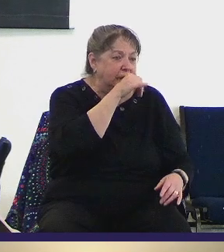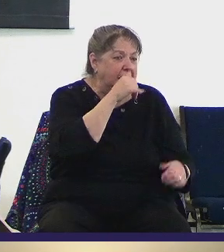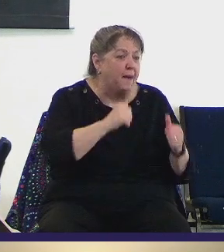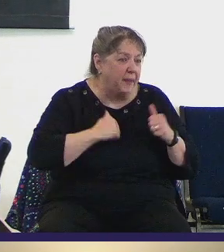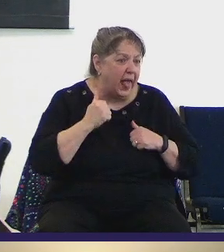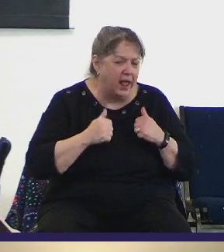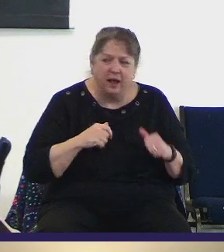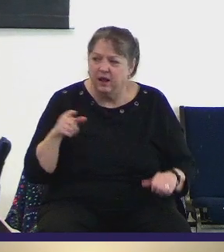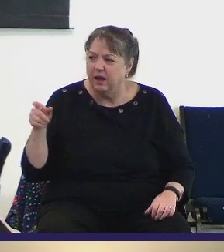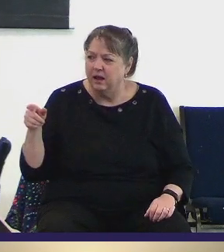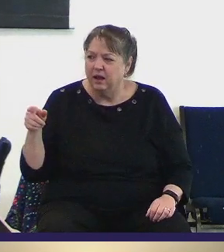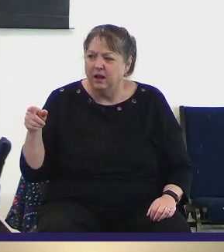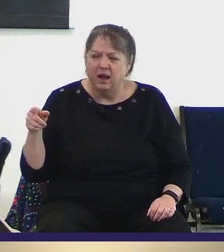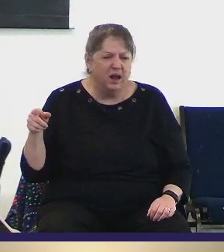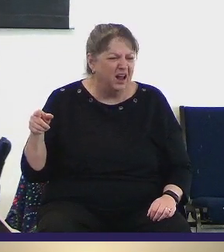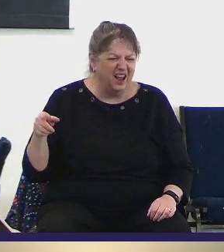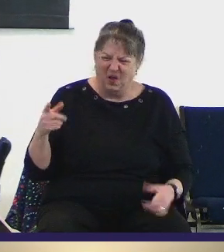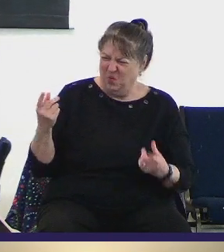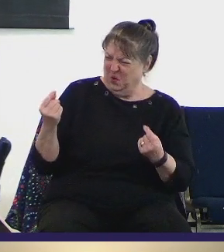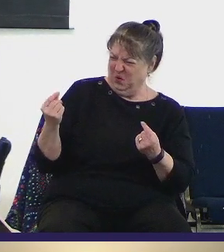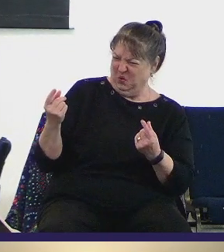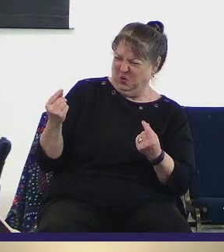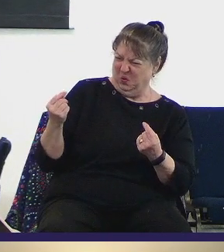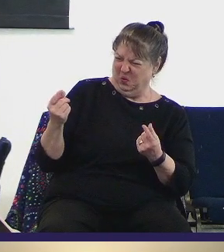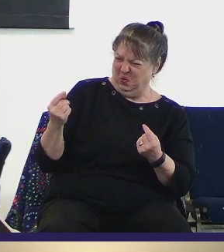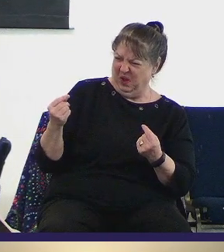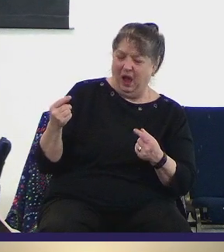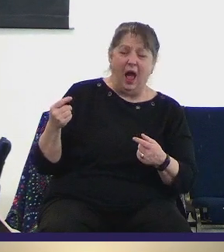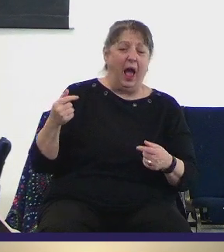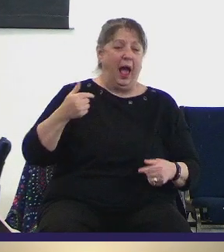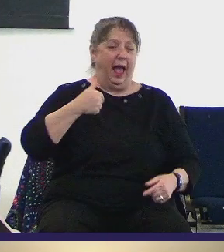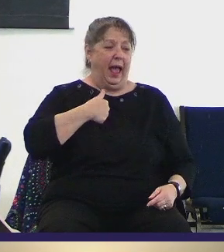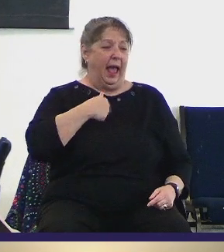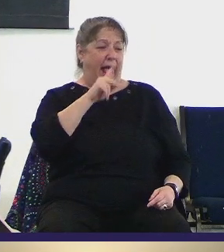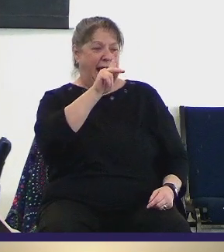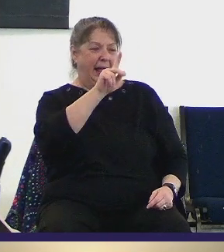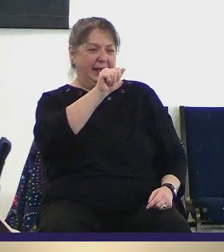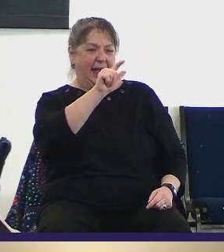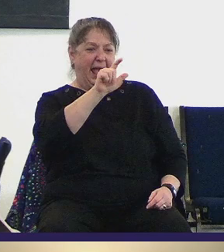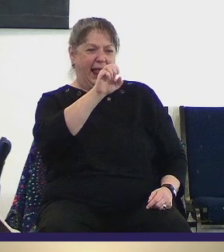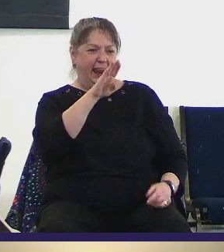Normal? Well, I'll just sit here and watch what in the world you're doing. Okay. You start remind me of Paul here sometimes.